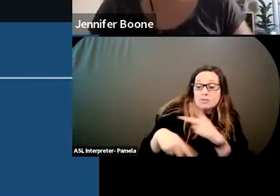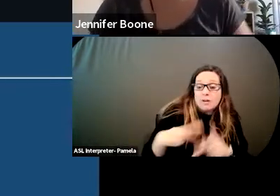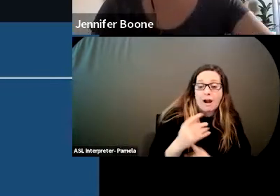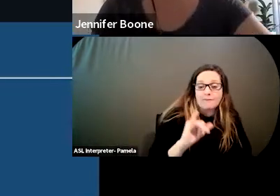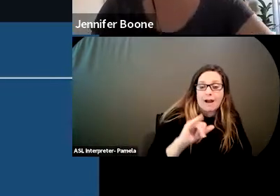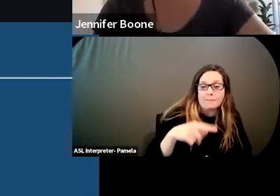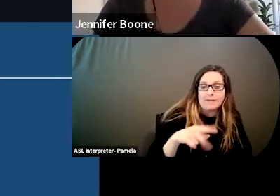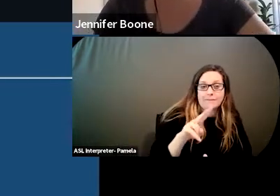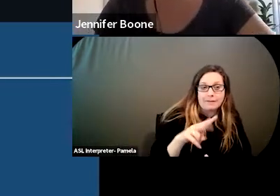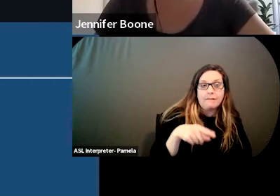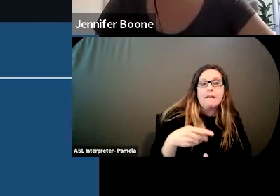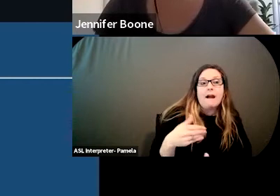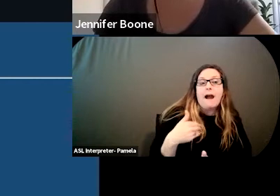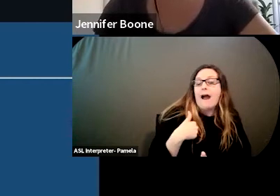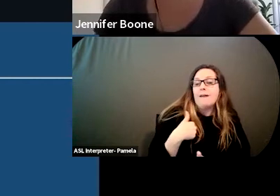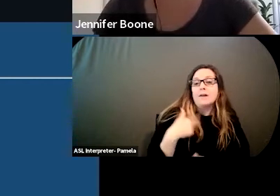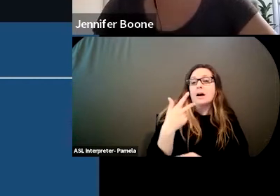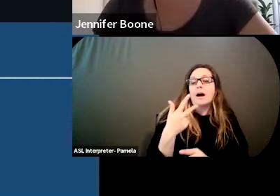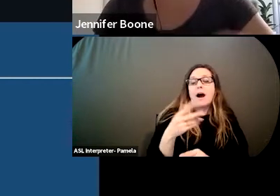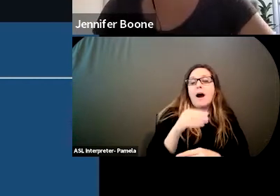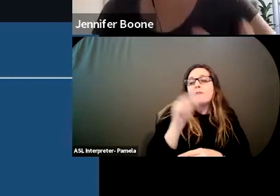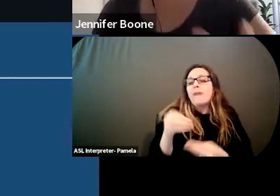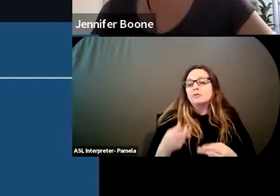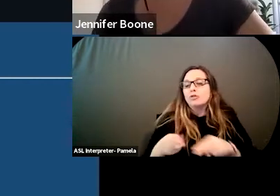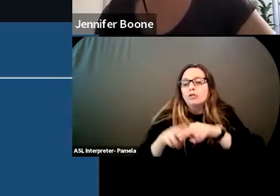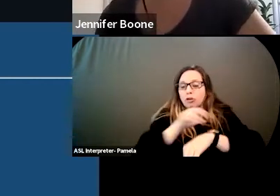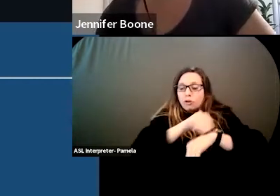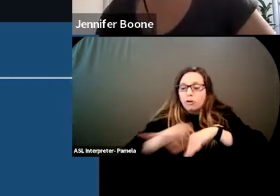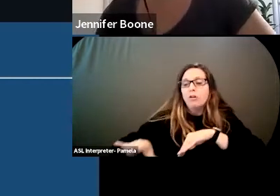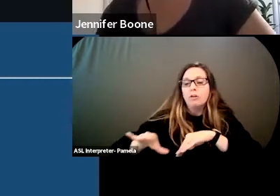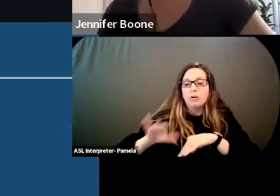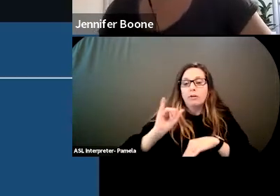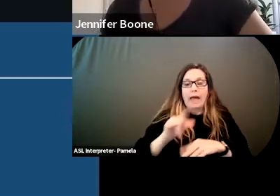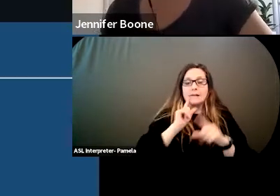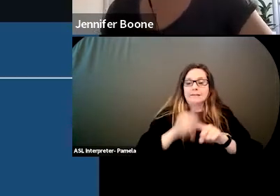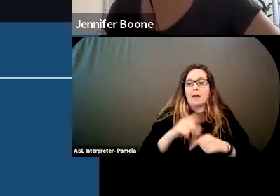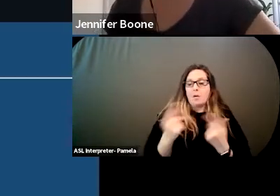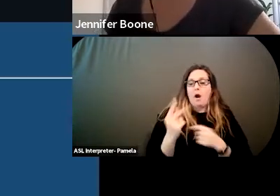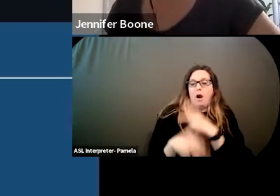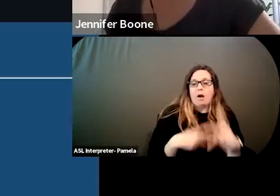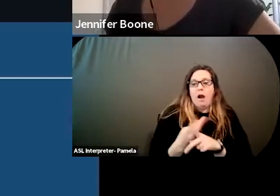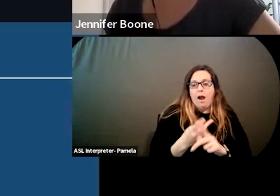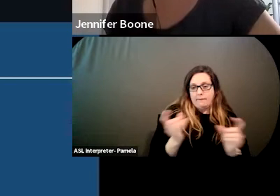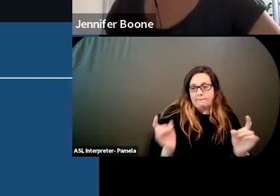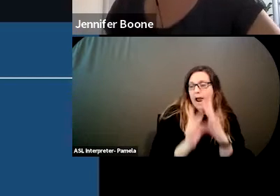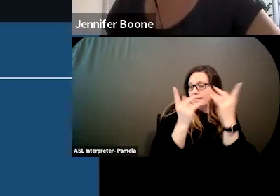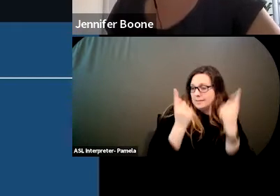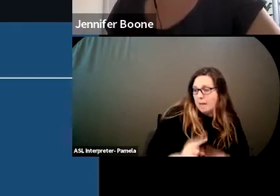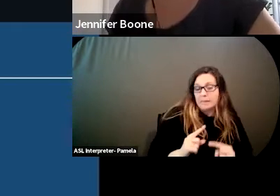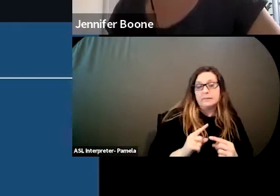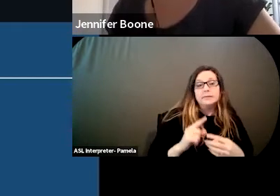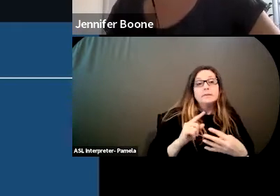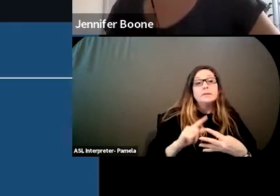of anti-LGBT violence. And the bolded numbers are those that were found to be significant. So for